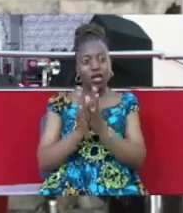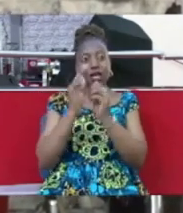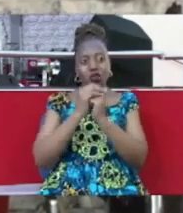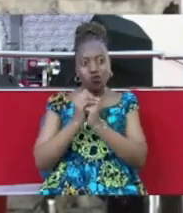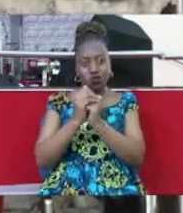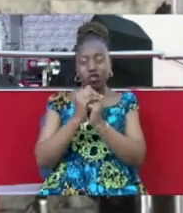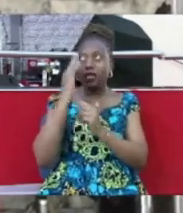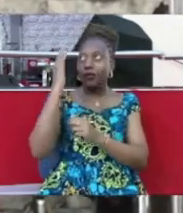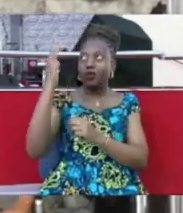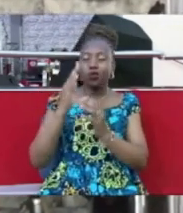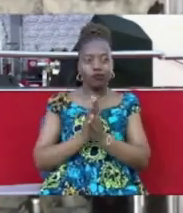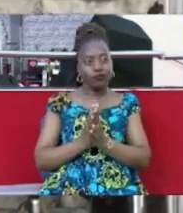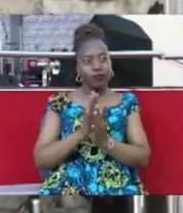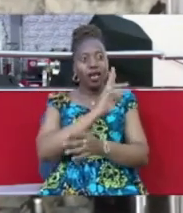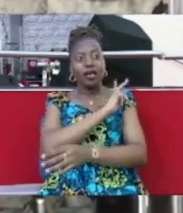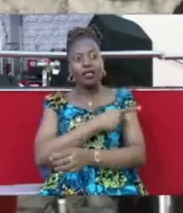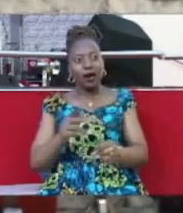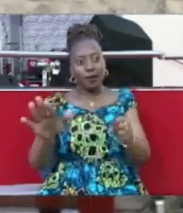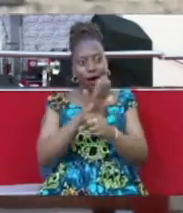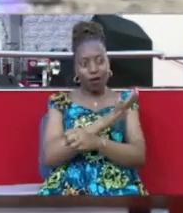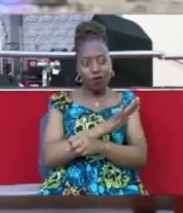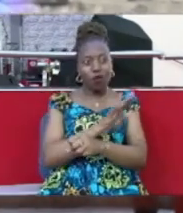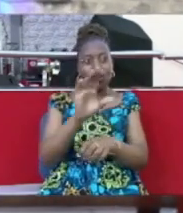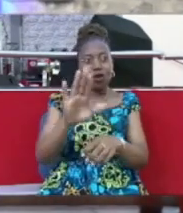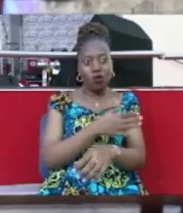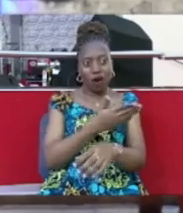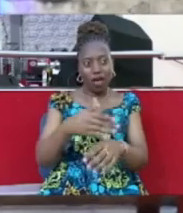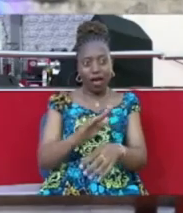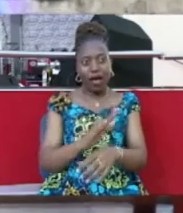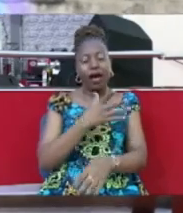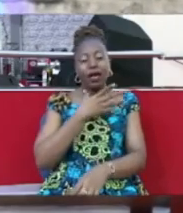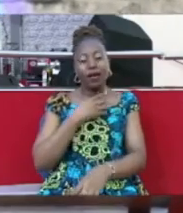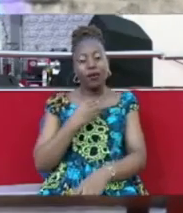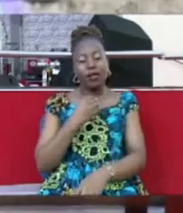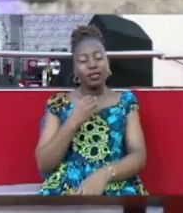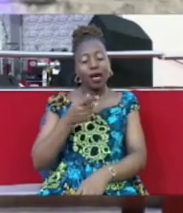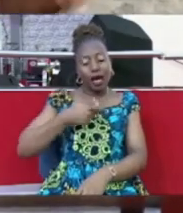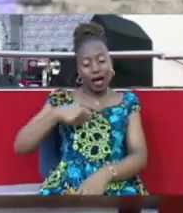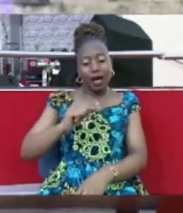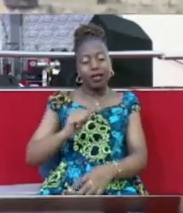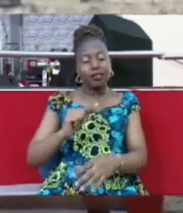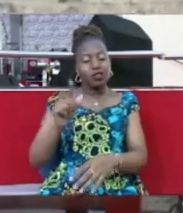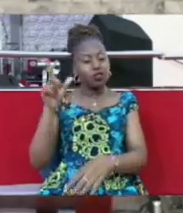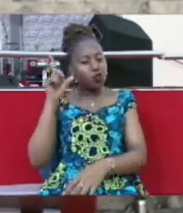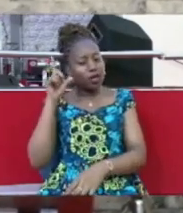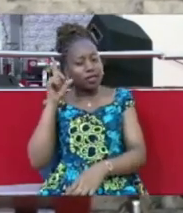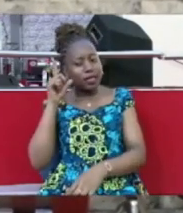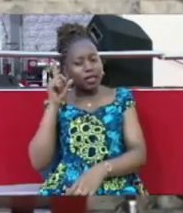you. It's a powerful choir, and so I'd like us to listen to them even when we are on this side of